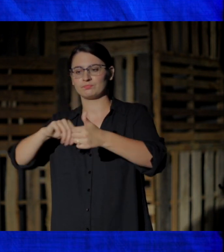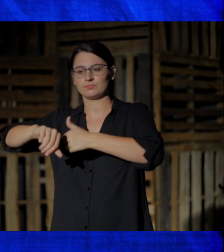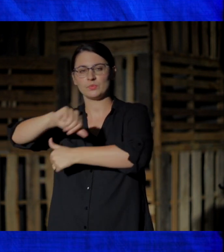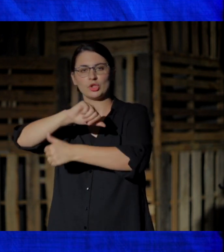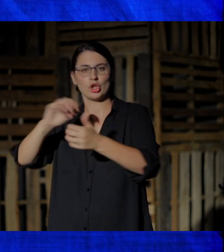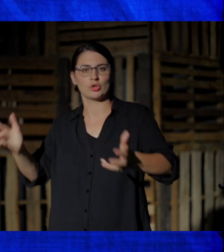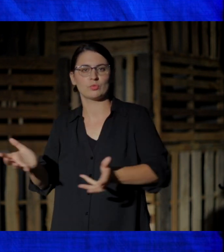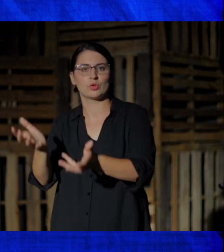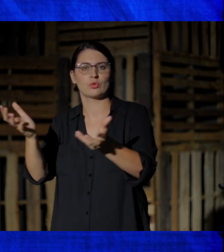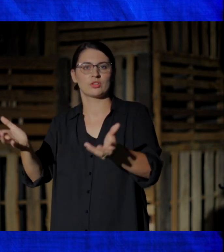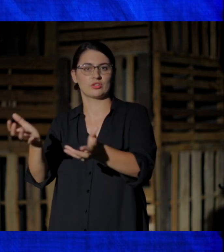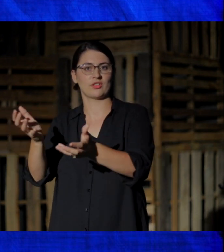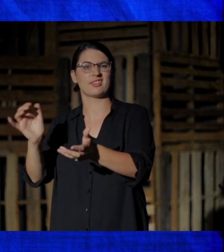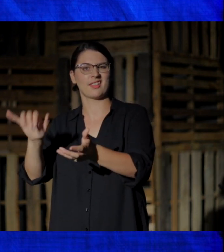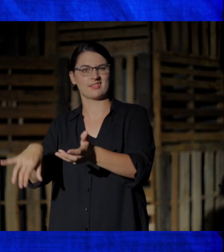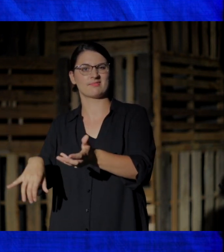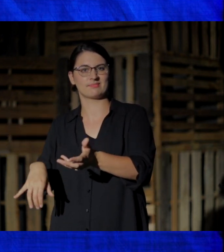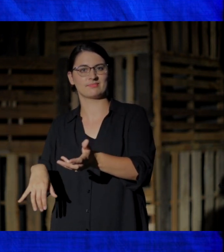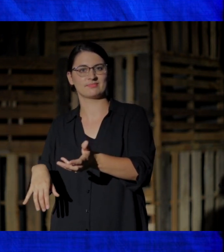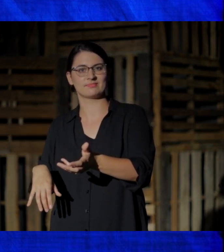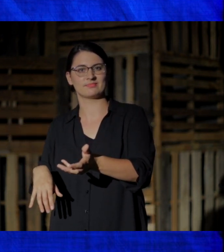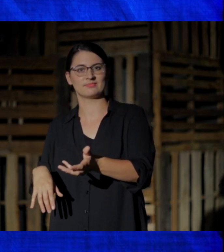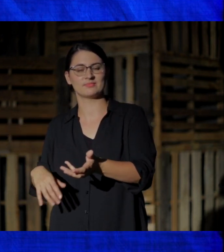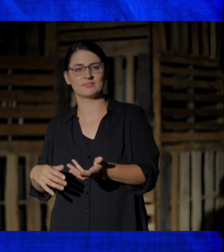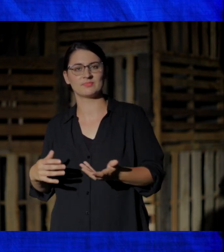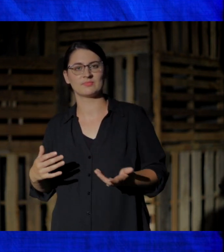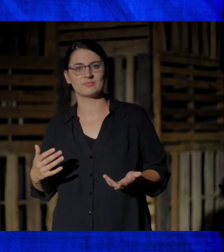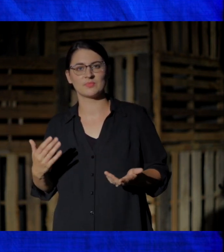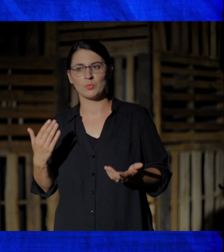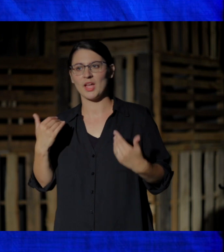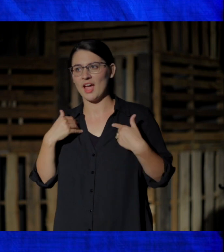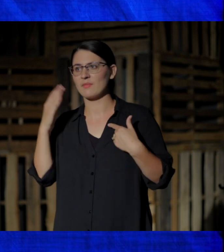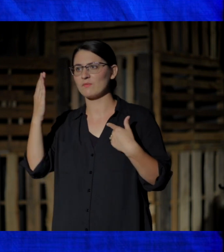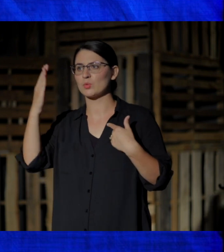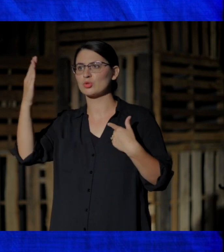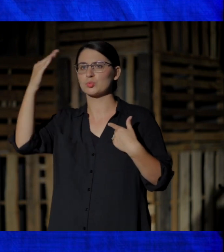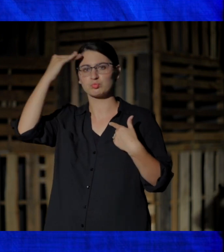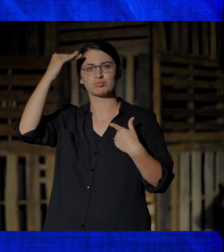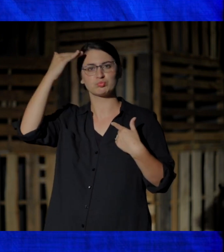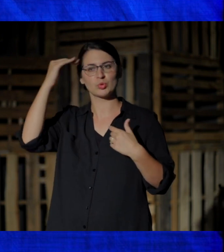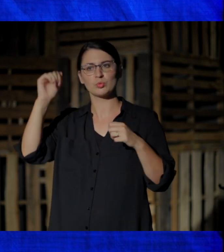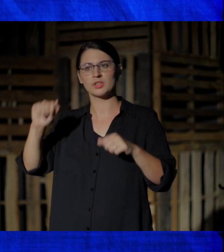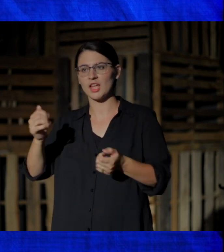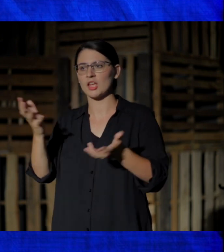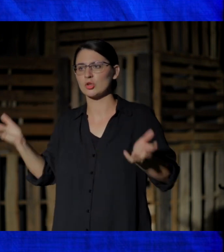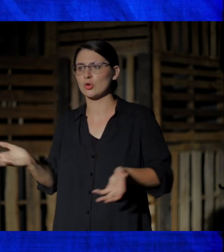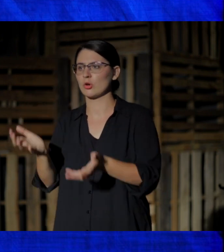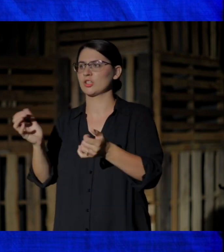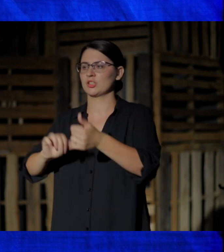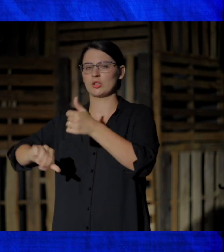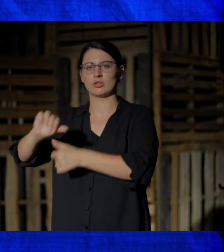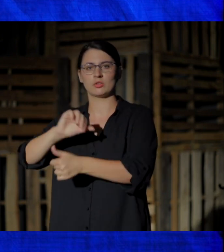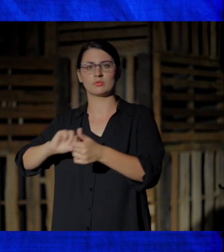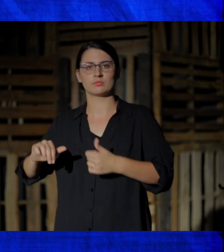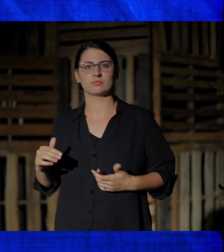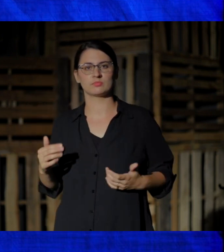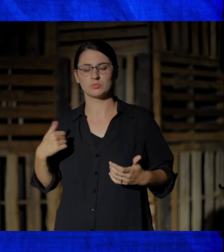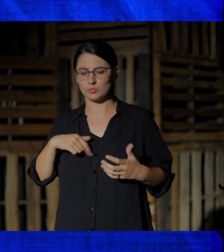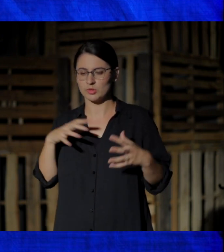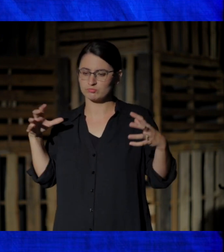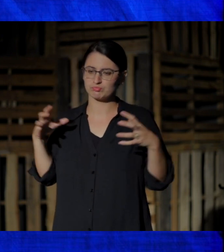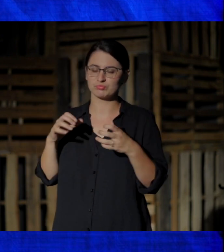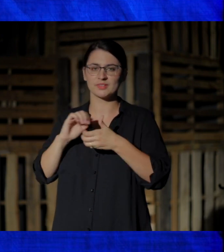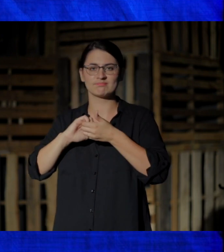have a future to encourage one another with. We can hope because we can be bound together. It's hard to hope by